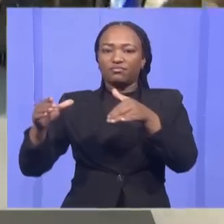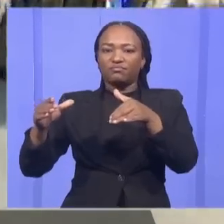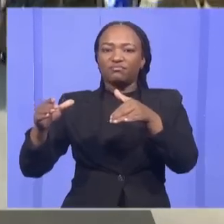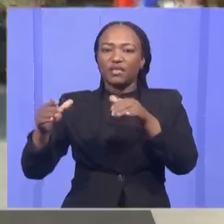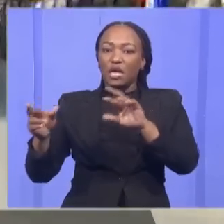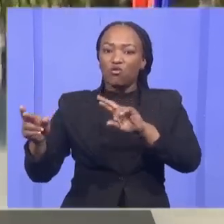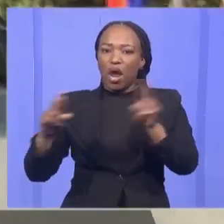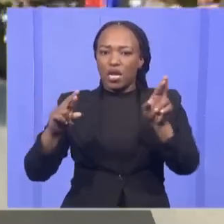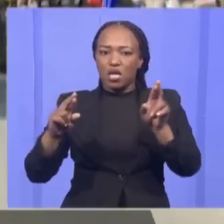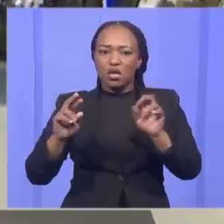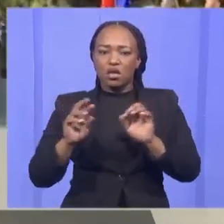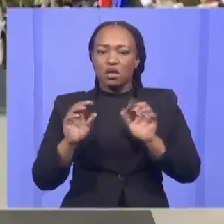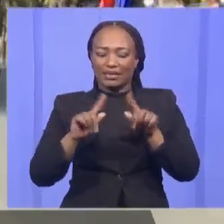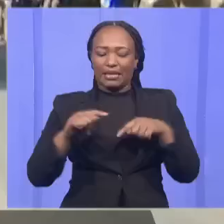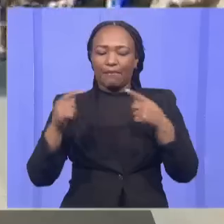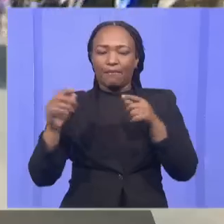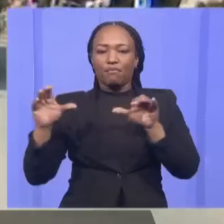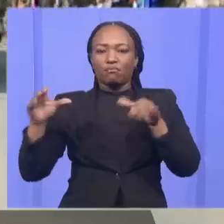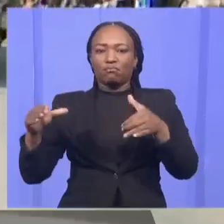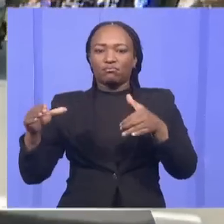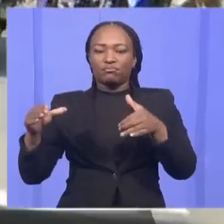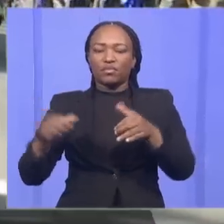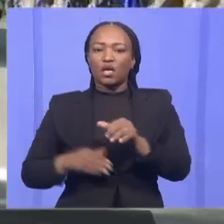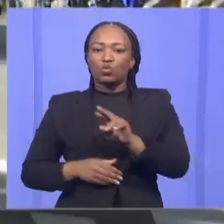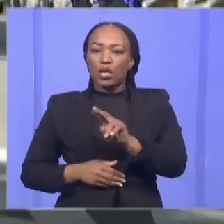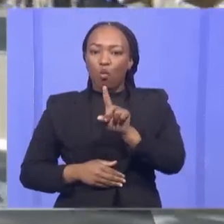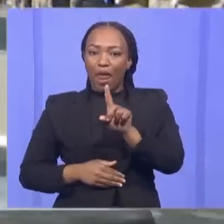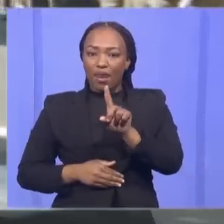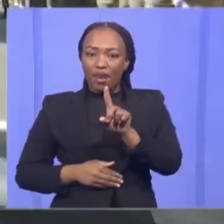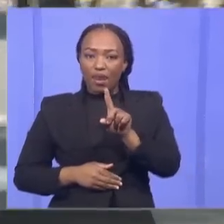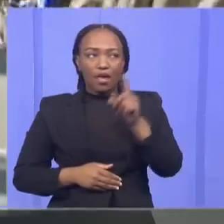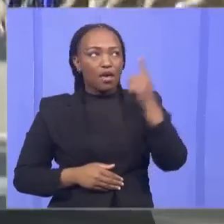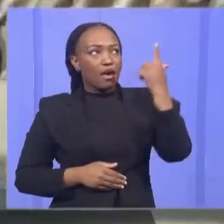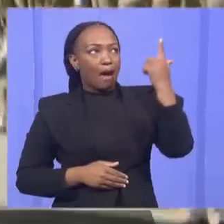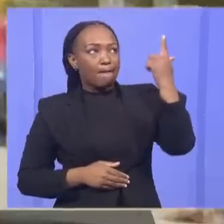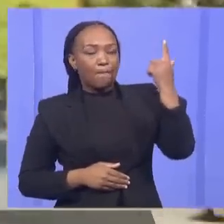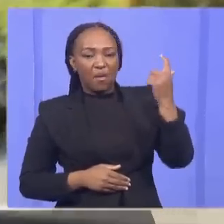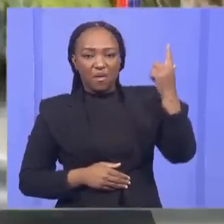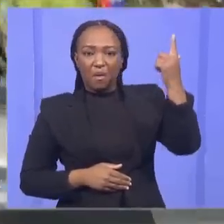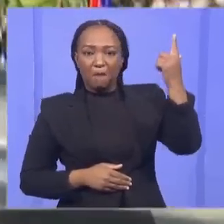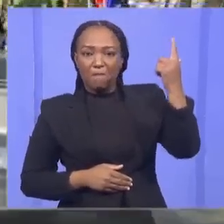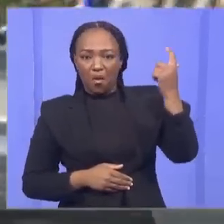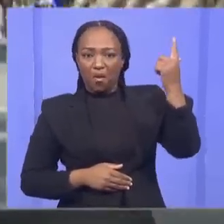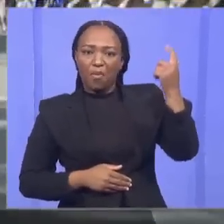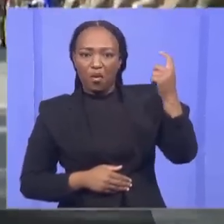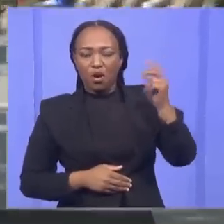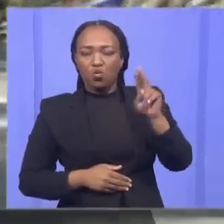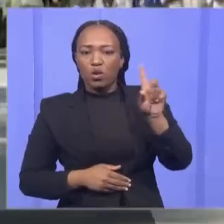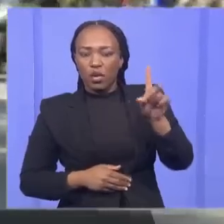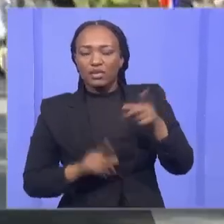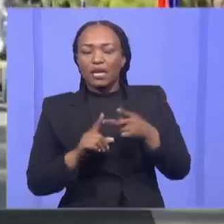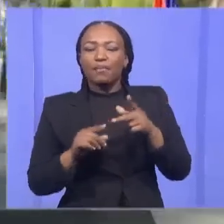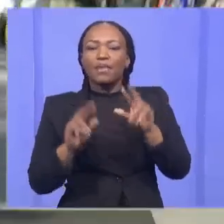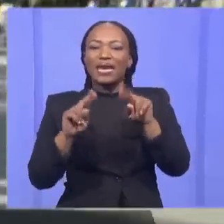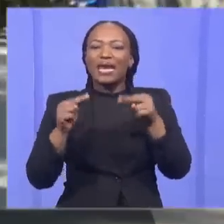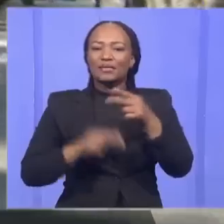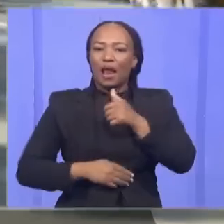They will be ready for the 21 gun salute as well as the national anthem for the fire blast.